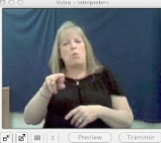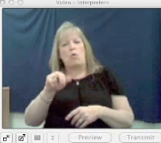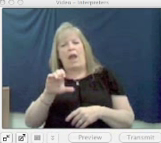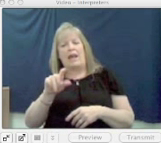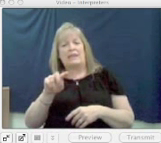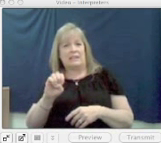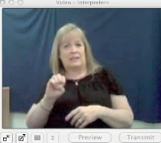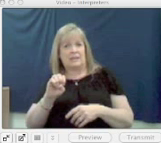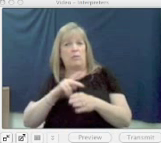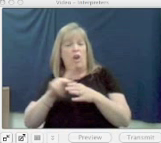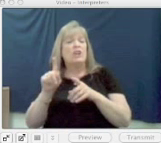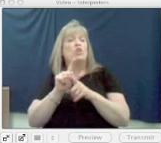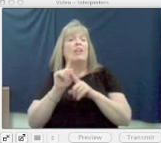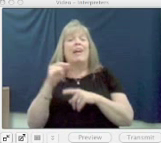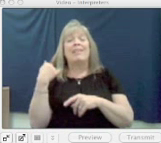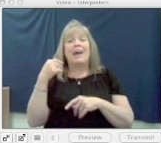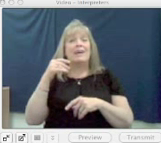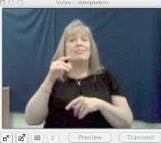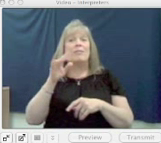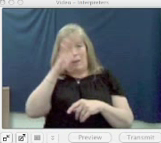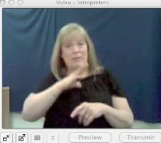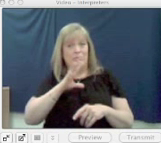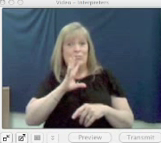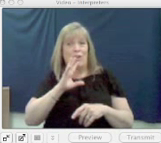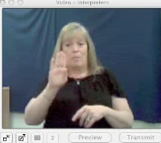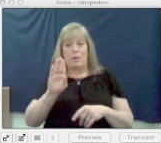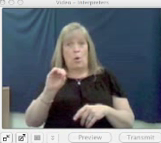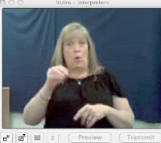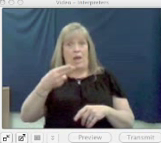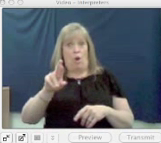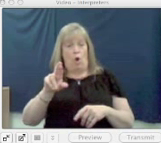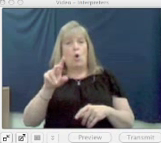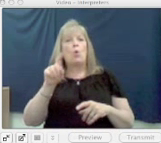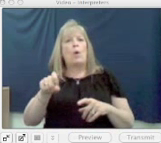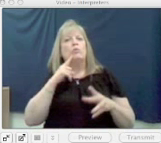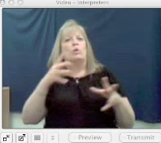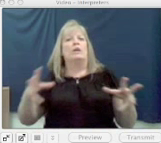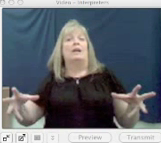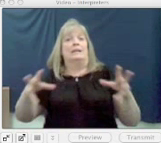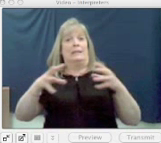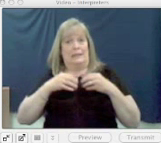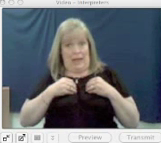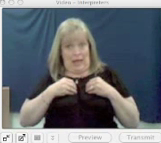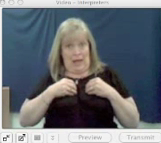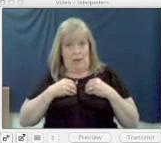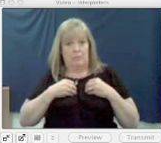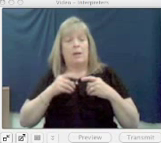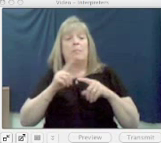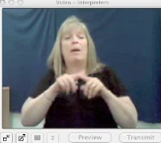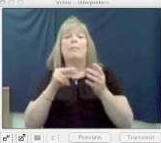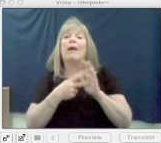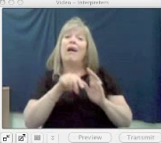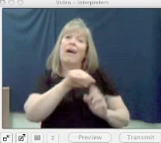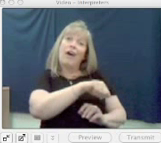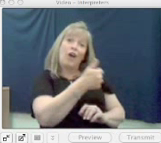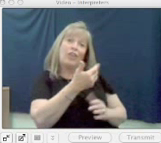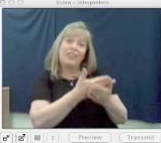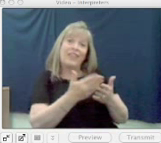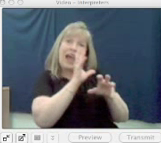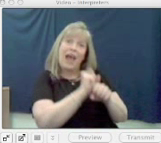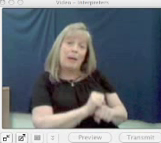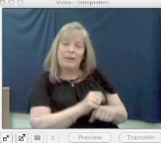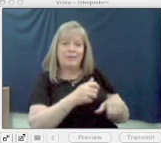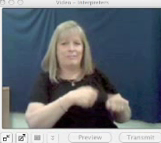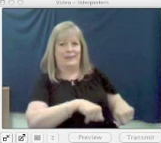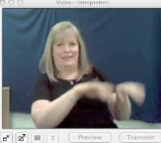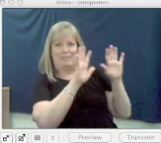Bohr, we would have to certainly embrace it, but we would also have to abandon other things. You can't